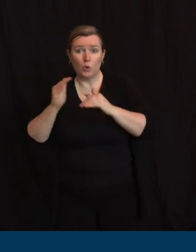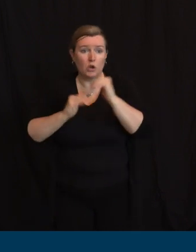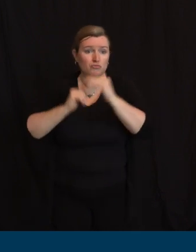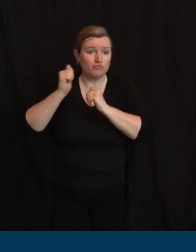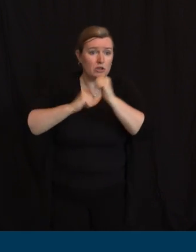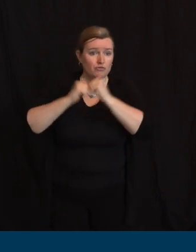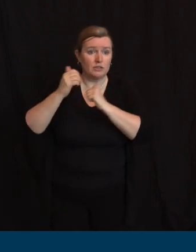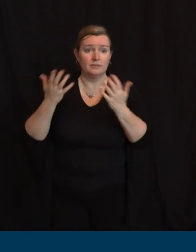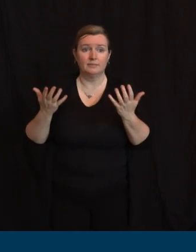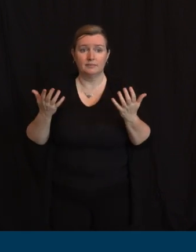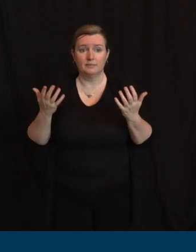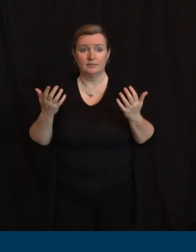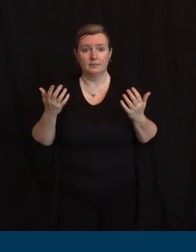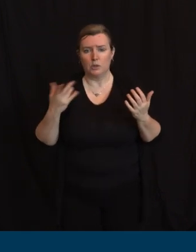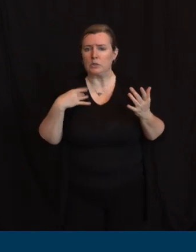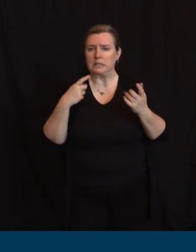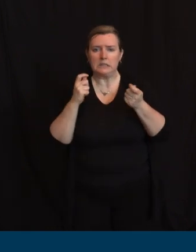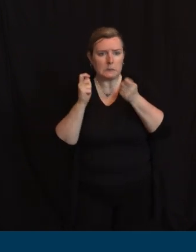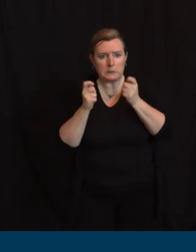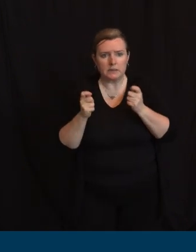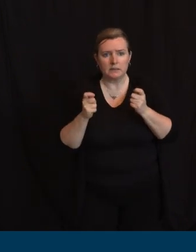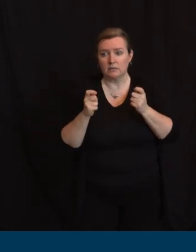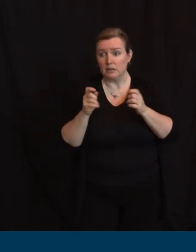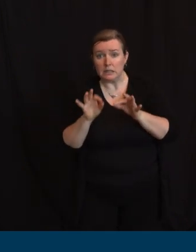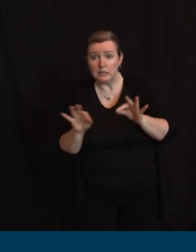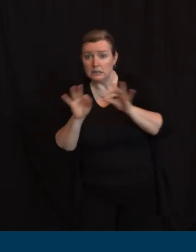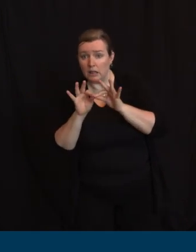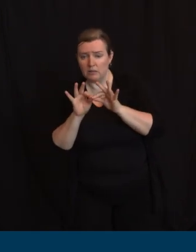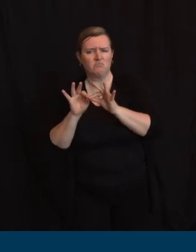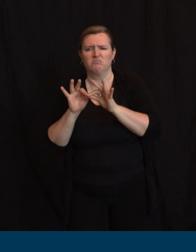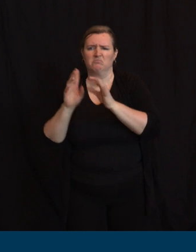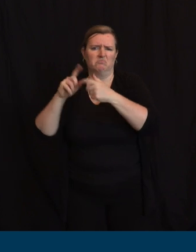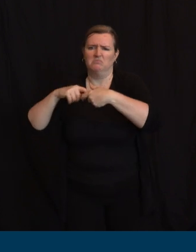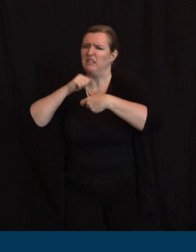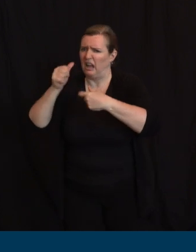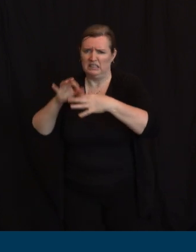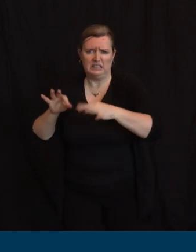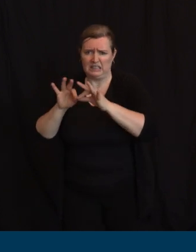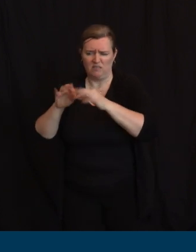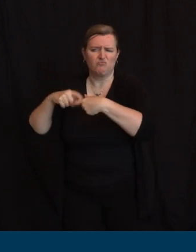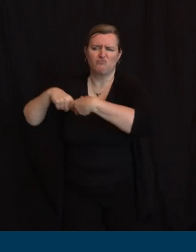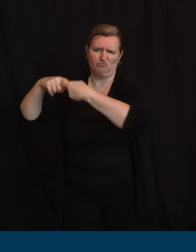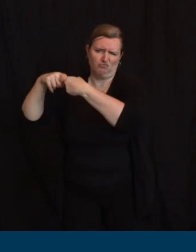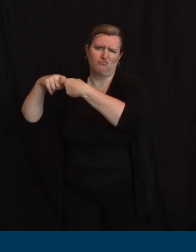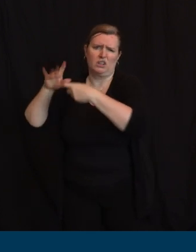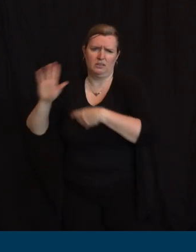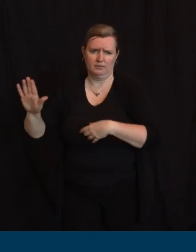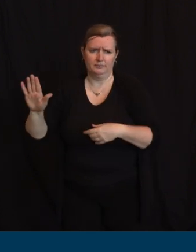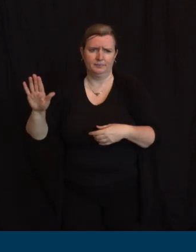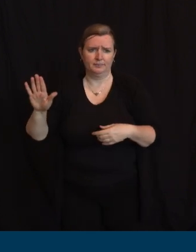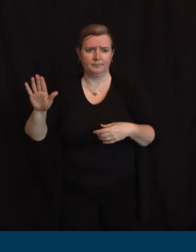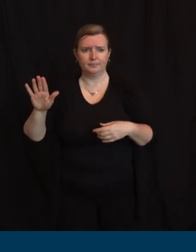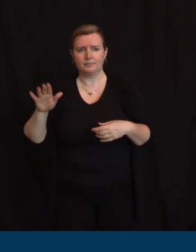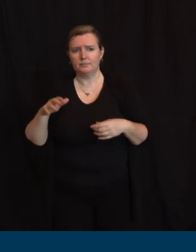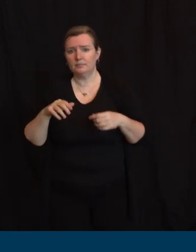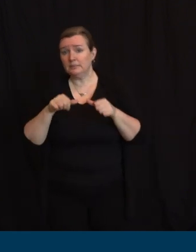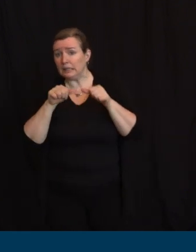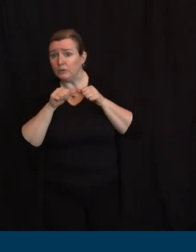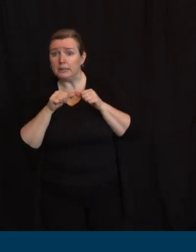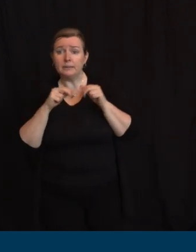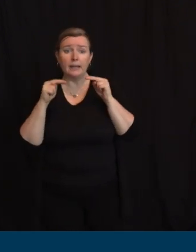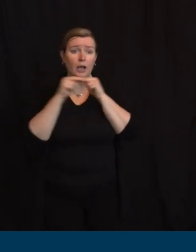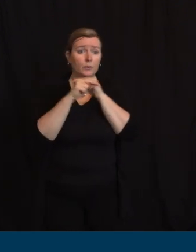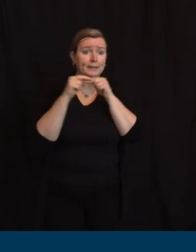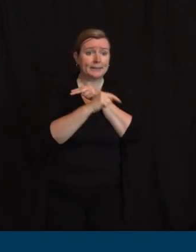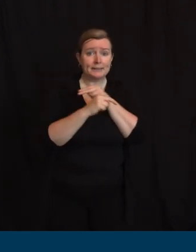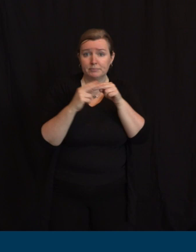construction. Construction is a general matter for a rest area, for a big highway project. That's going on because this New Jersey will